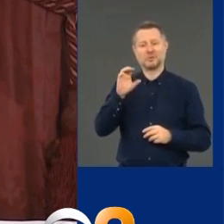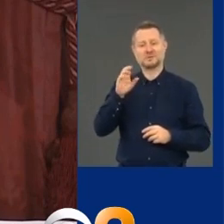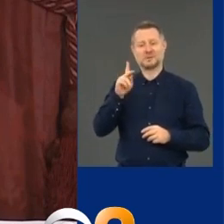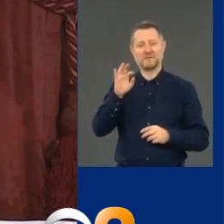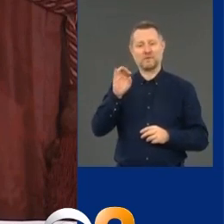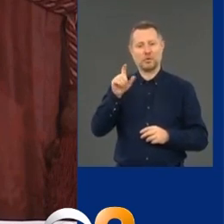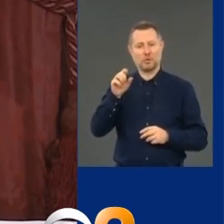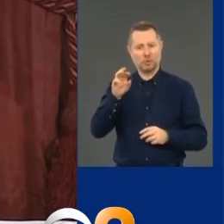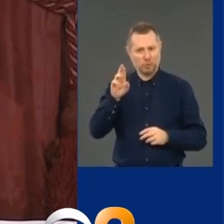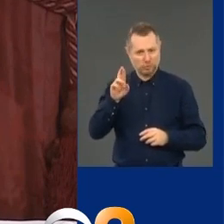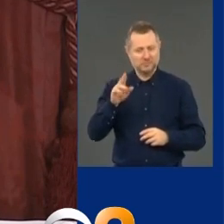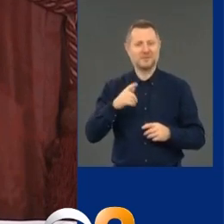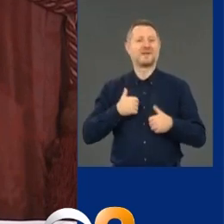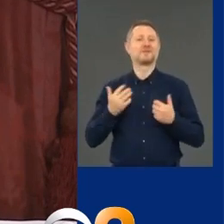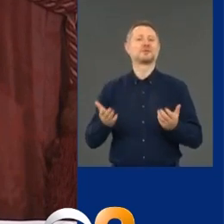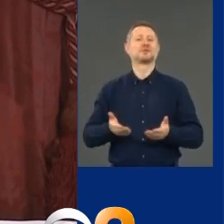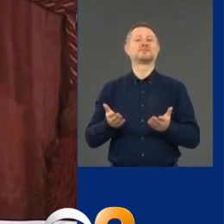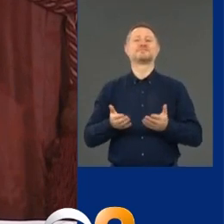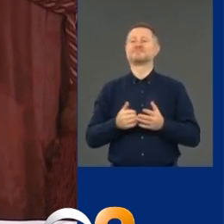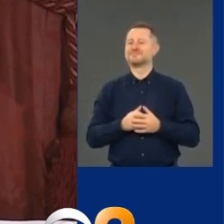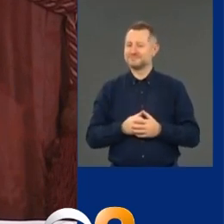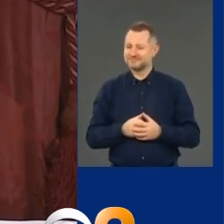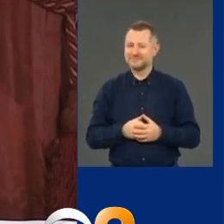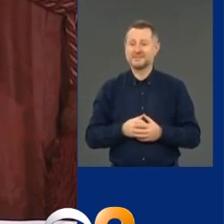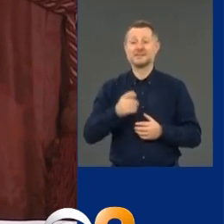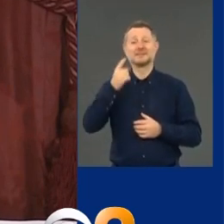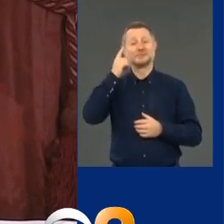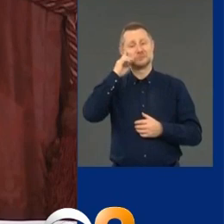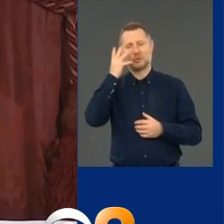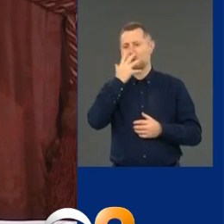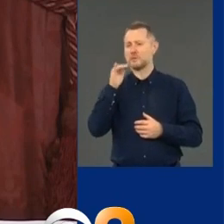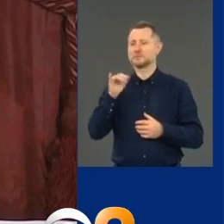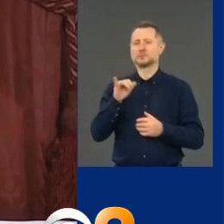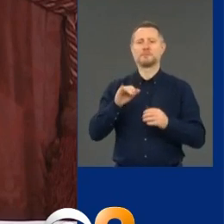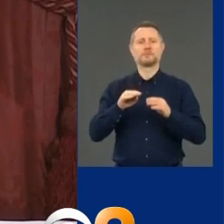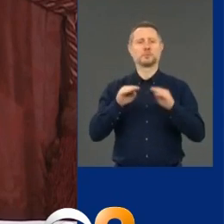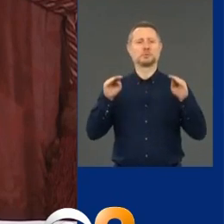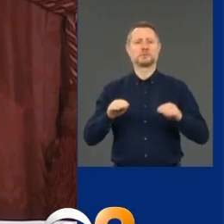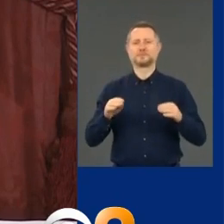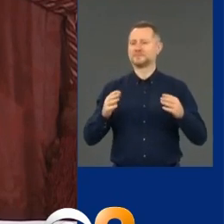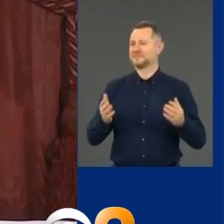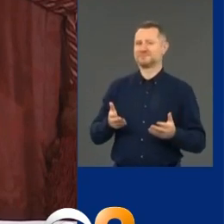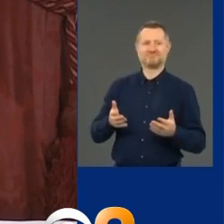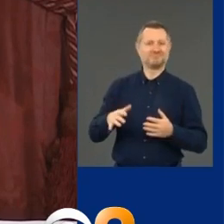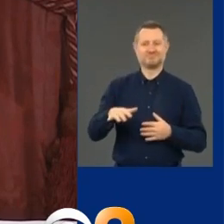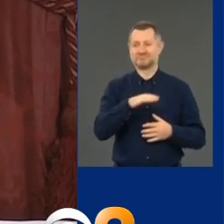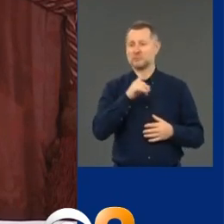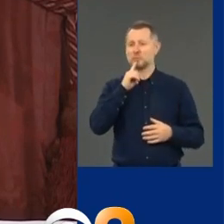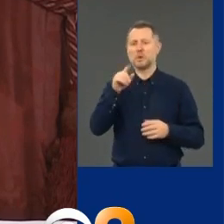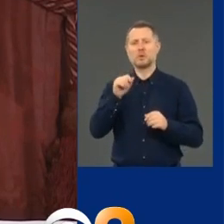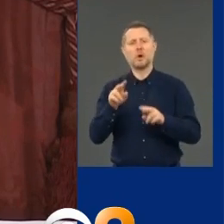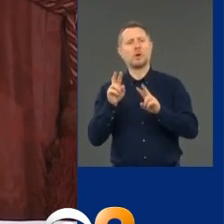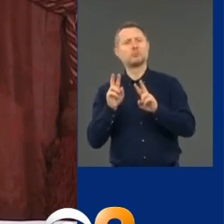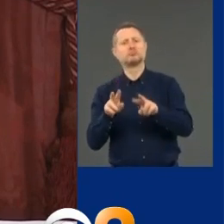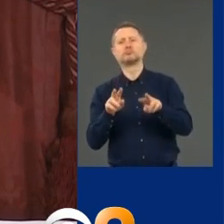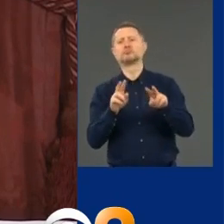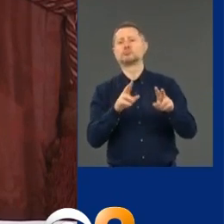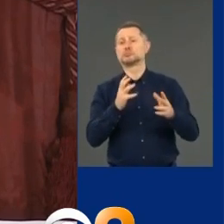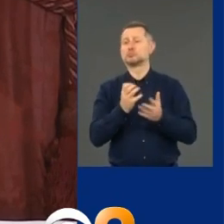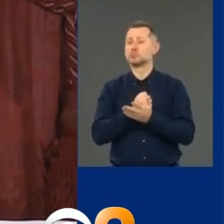home. But it's very much a museum, and it is beautiful. I don't know that you can fully appreciate it today, but